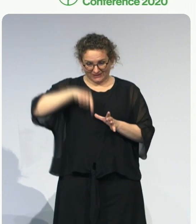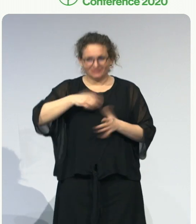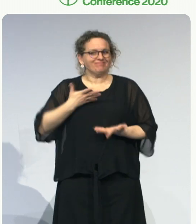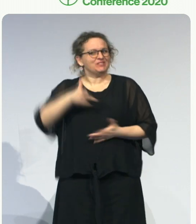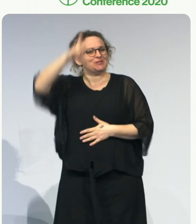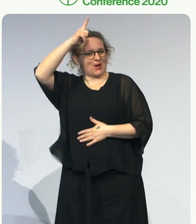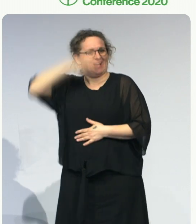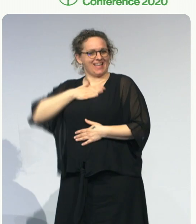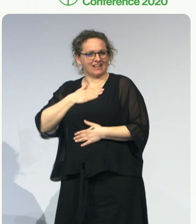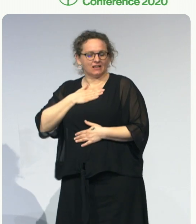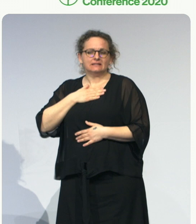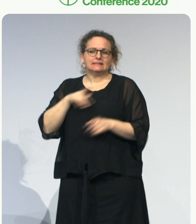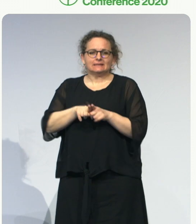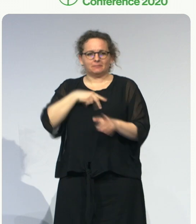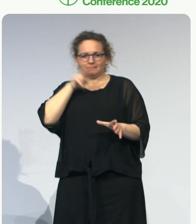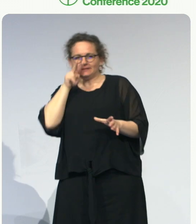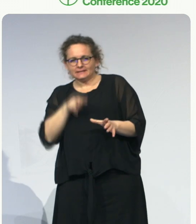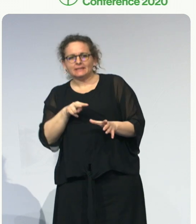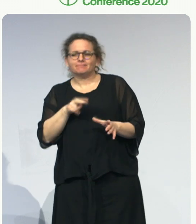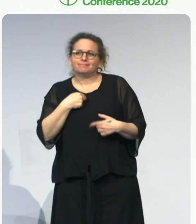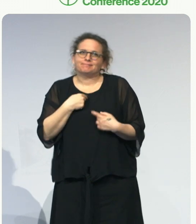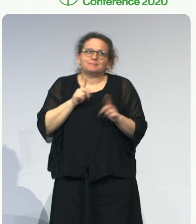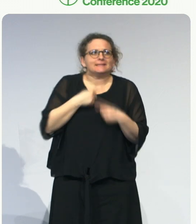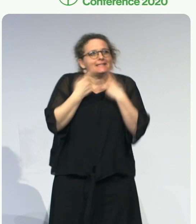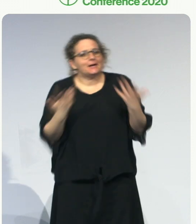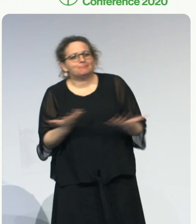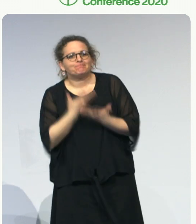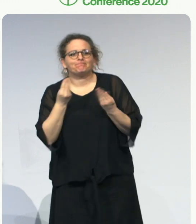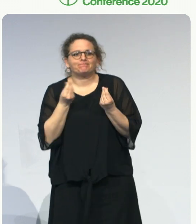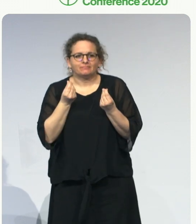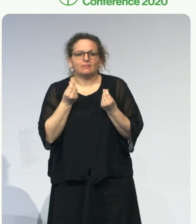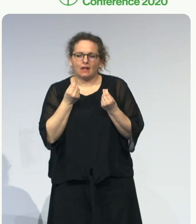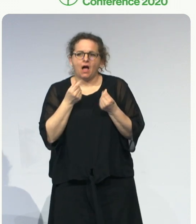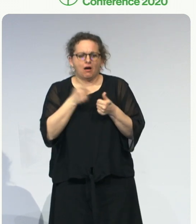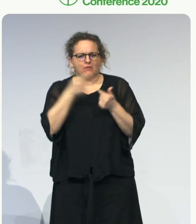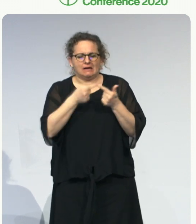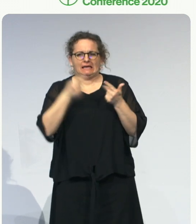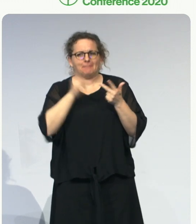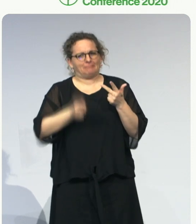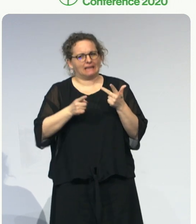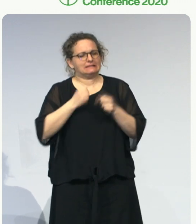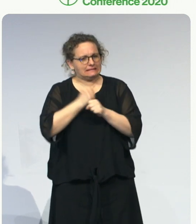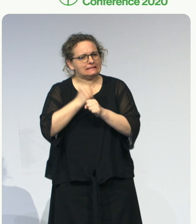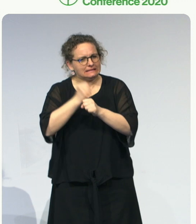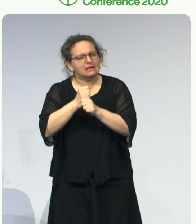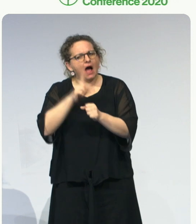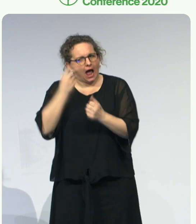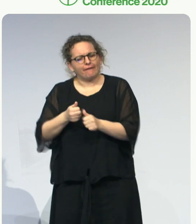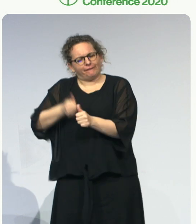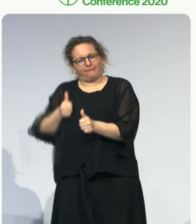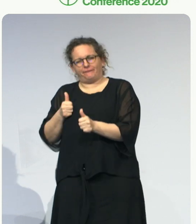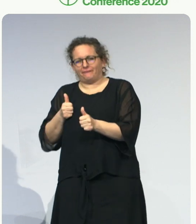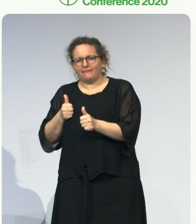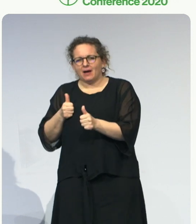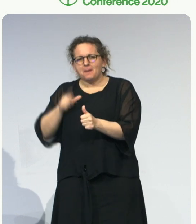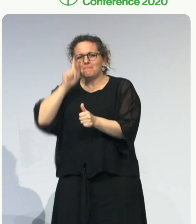of being among the countries that has a mountain to climb. We have some schools, mostly private,